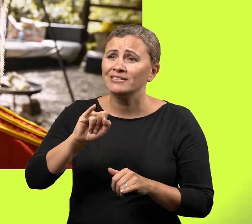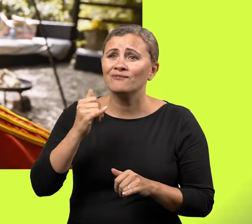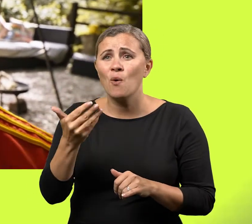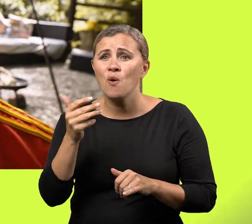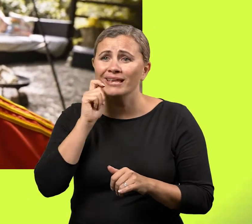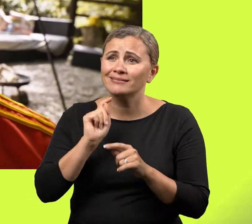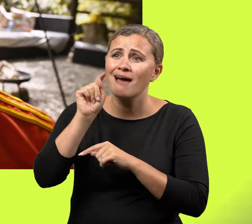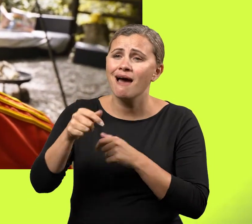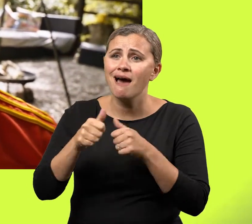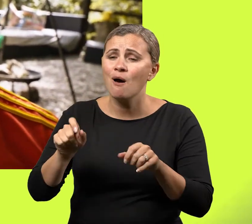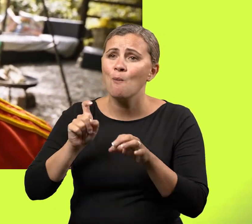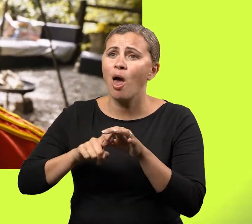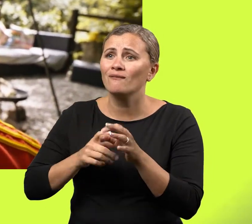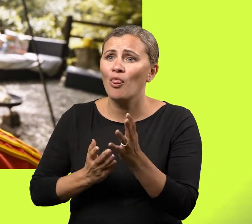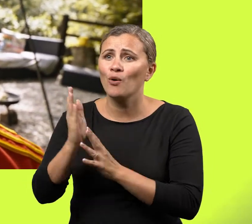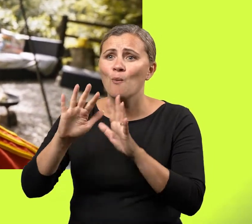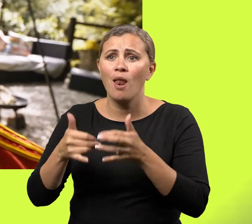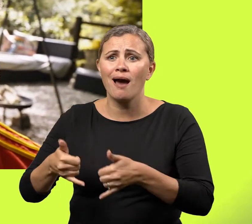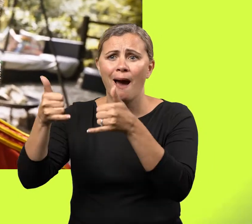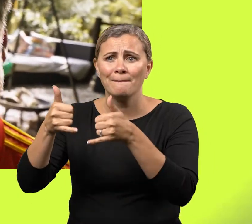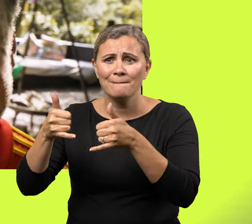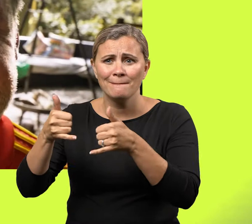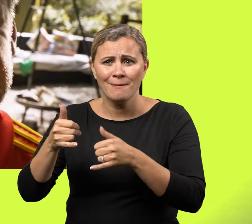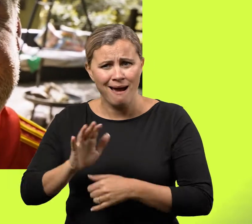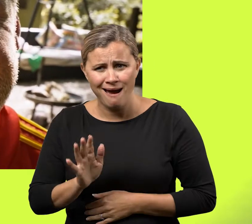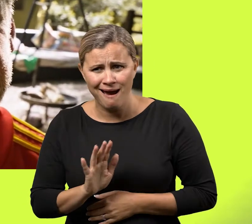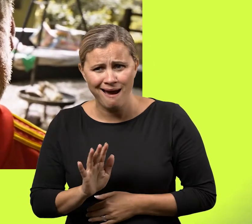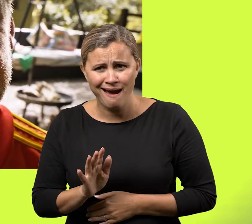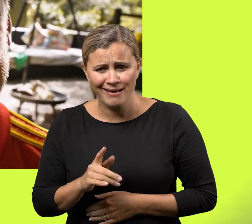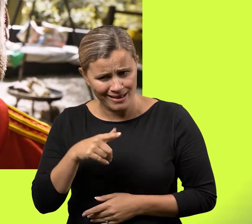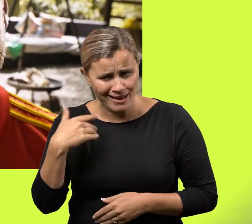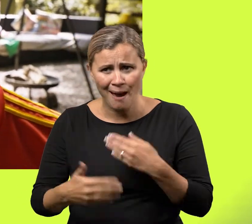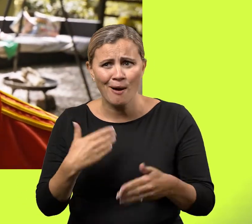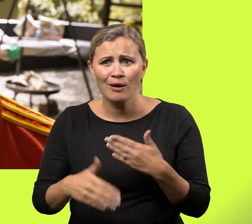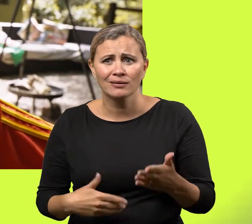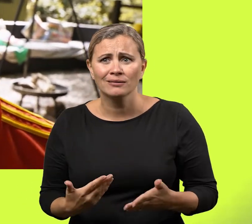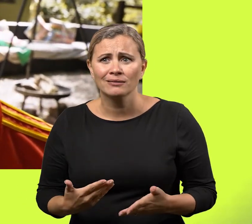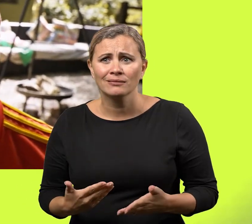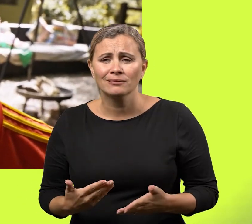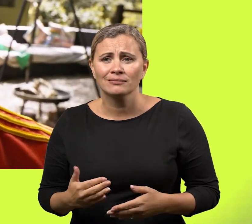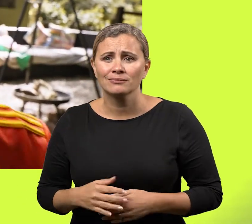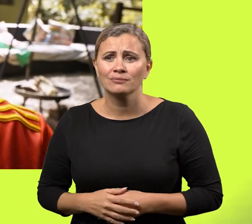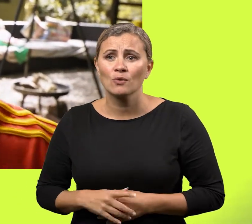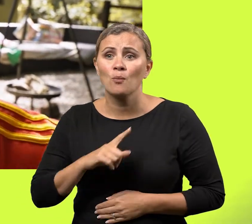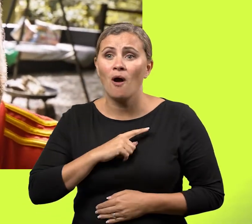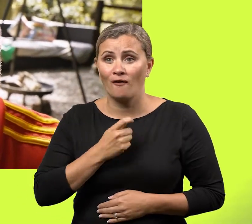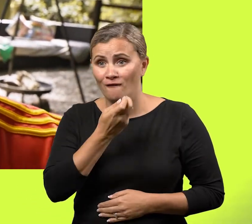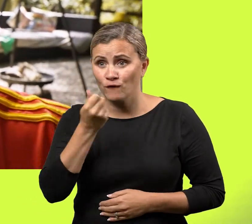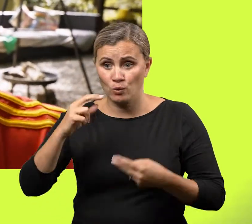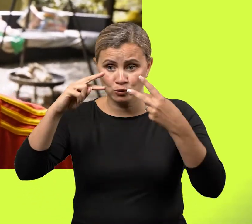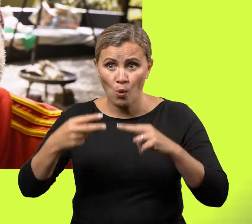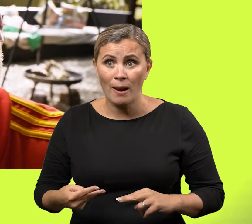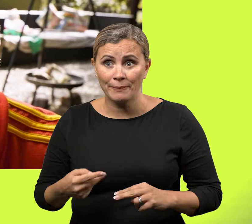Cup, do you? No. So come on, Dad, get on with it. Because in a few tournaments'